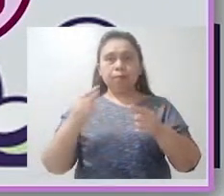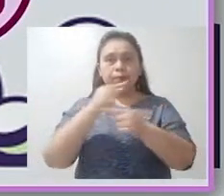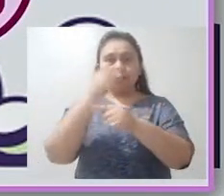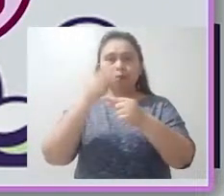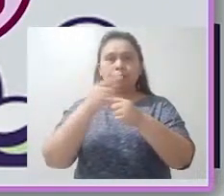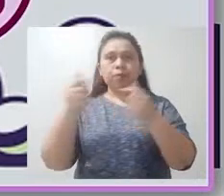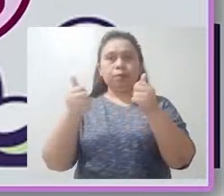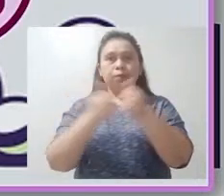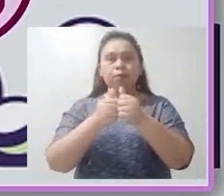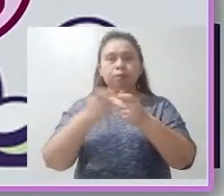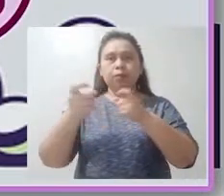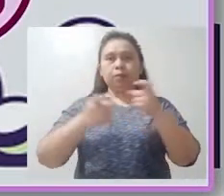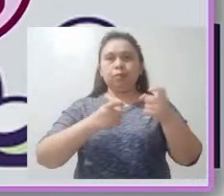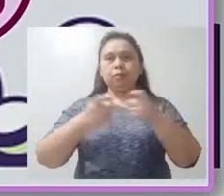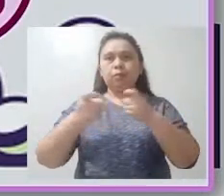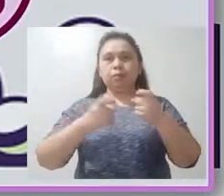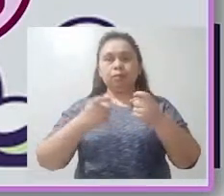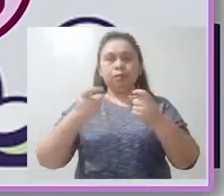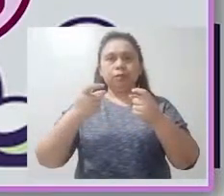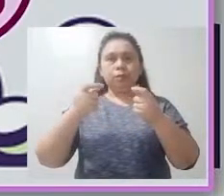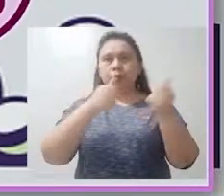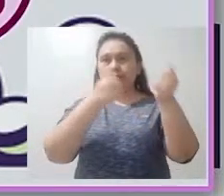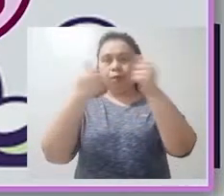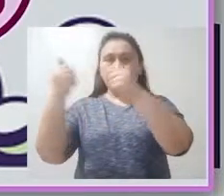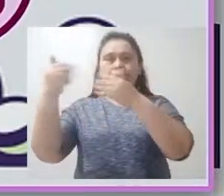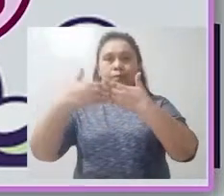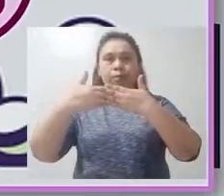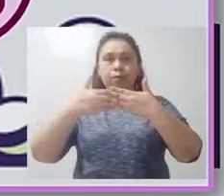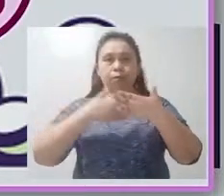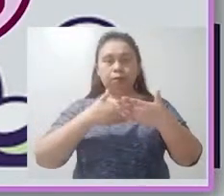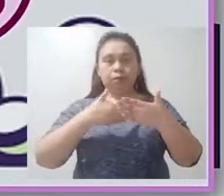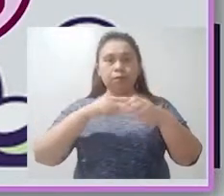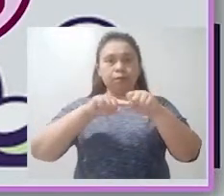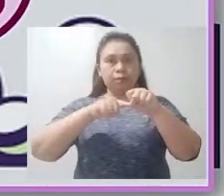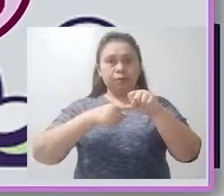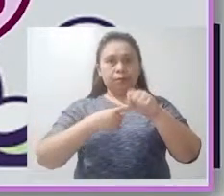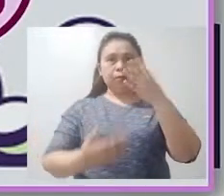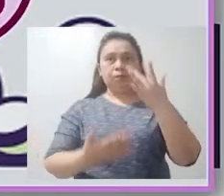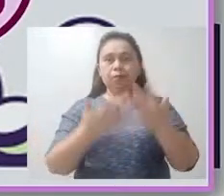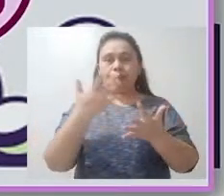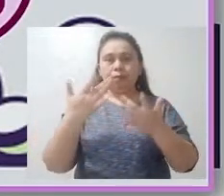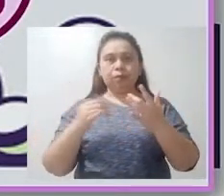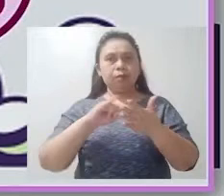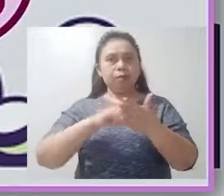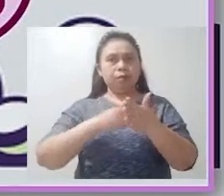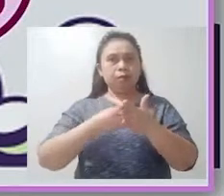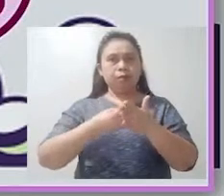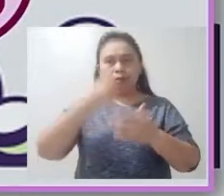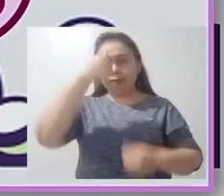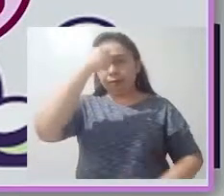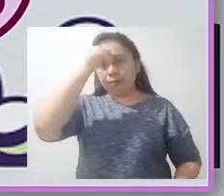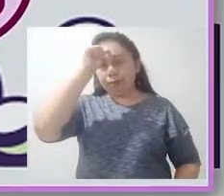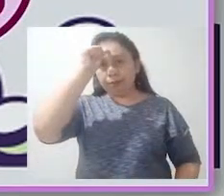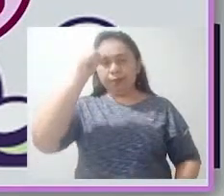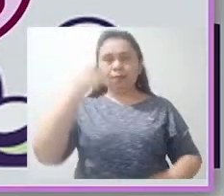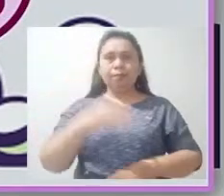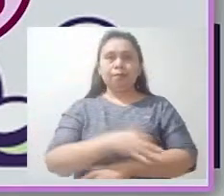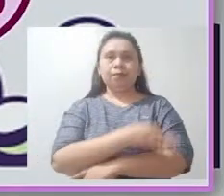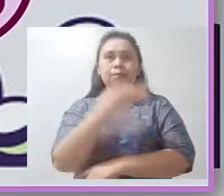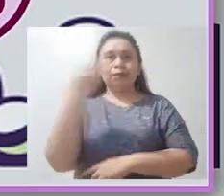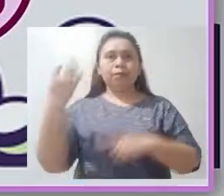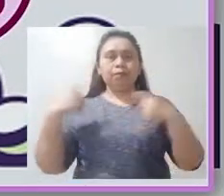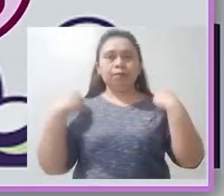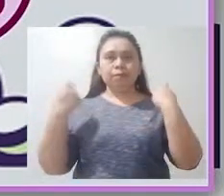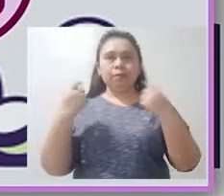gas with controlled amounts of air before ignition. Just a reminder, Fernandino